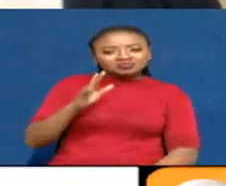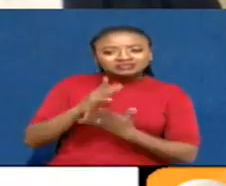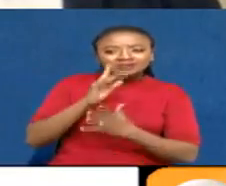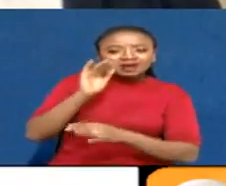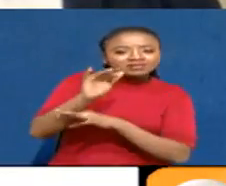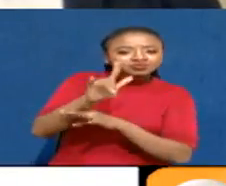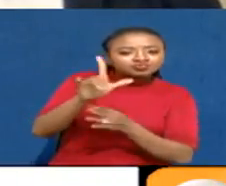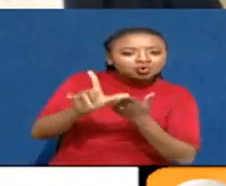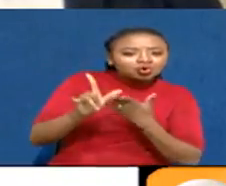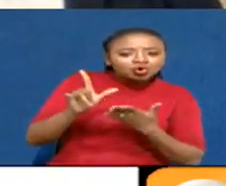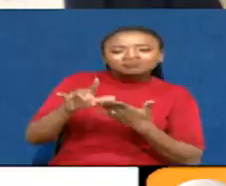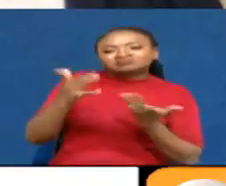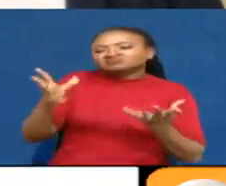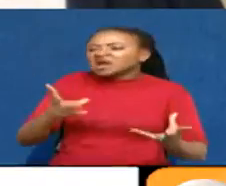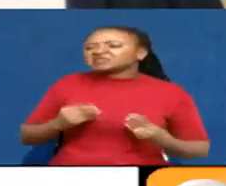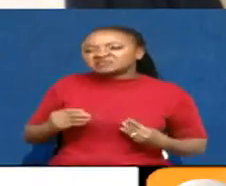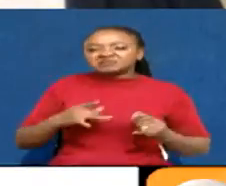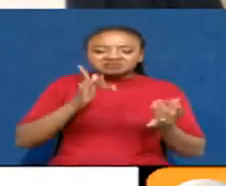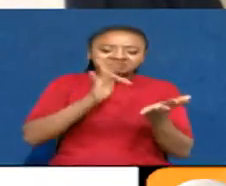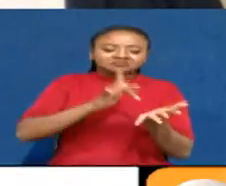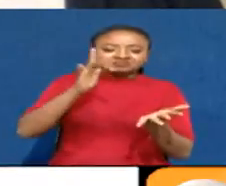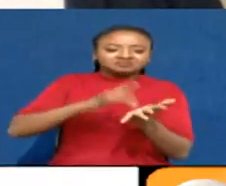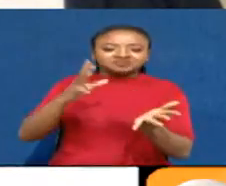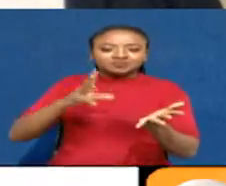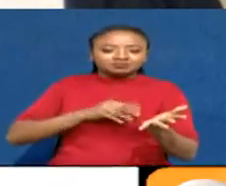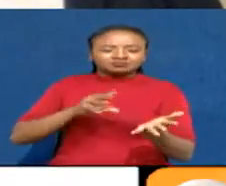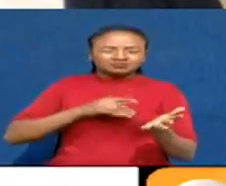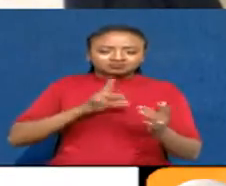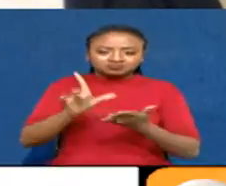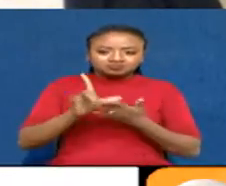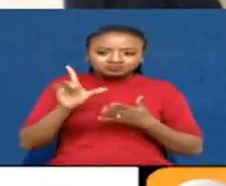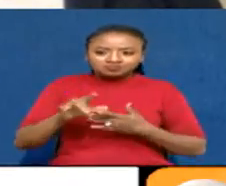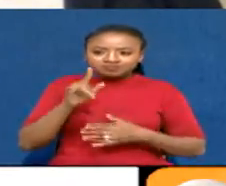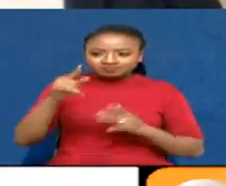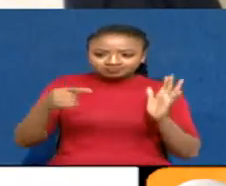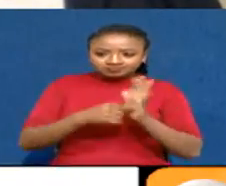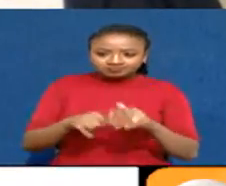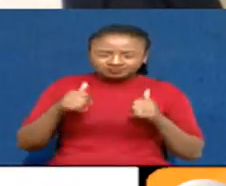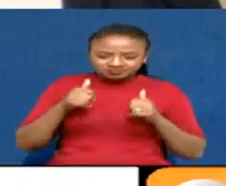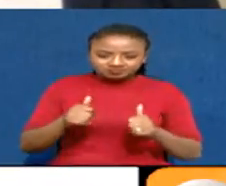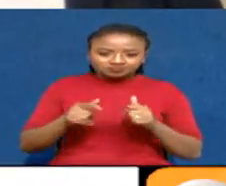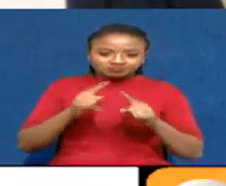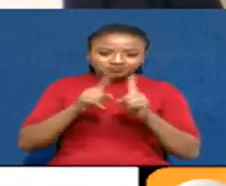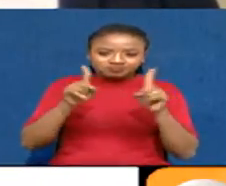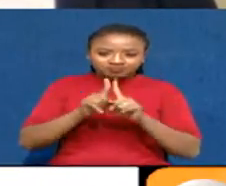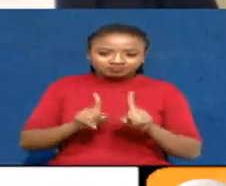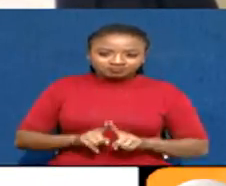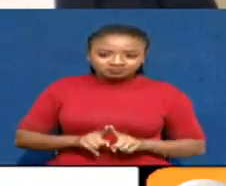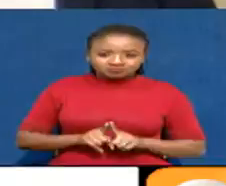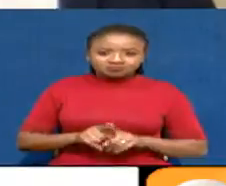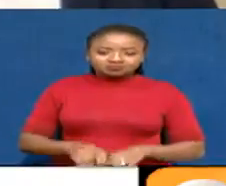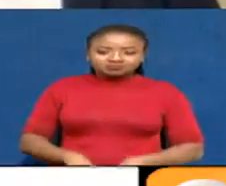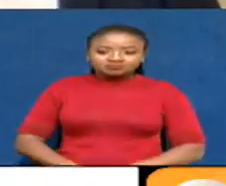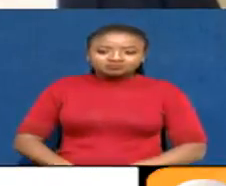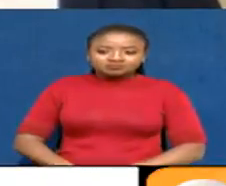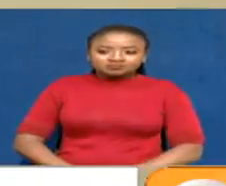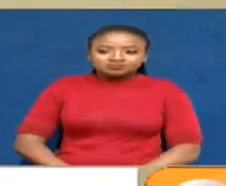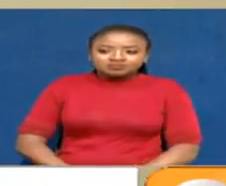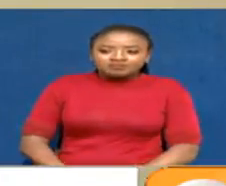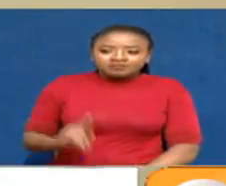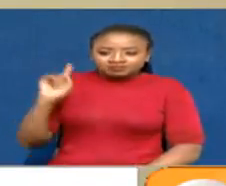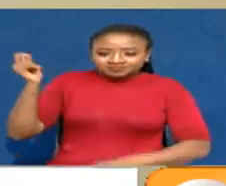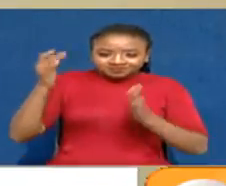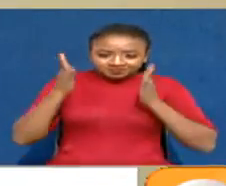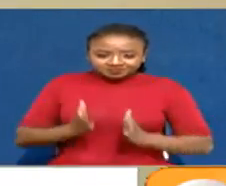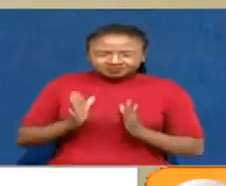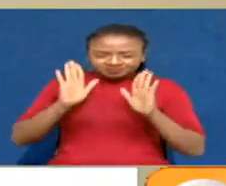do you tell which is which? That's a really good point. So I think in a pre-regulated environment, Kenyans can